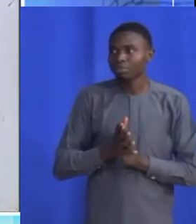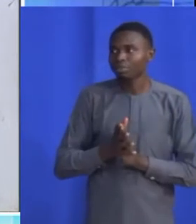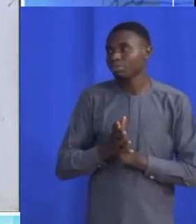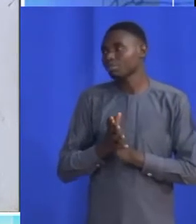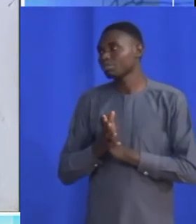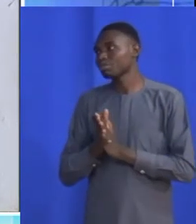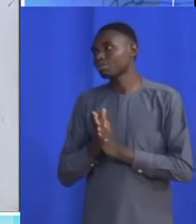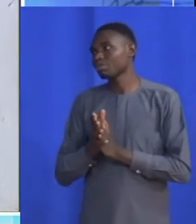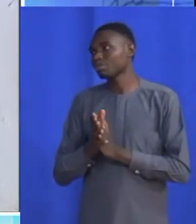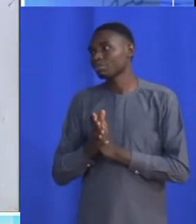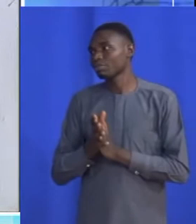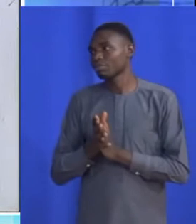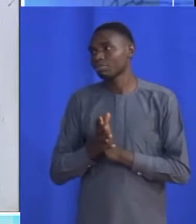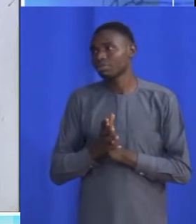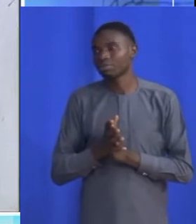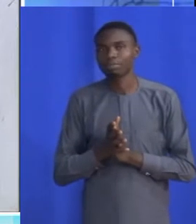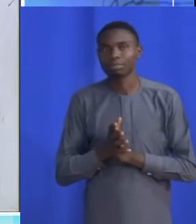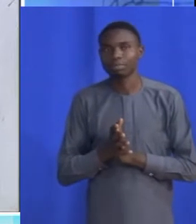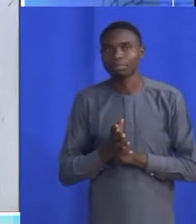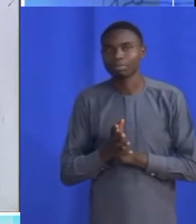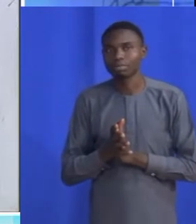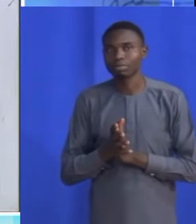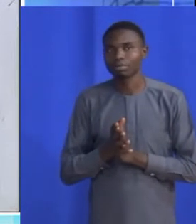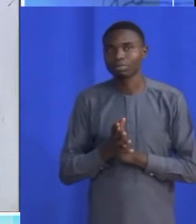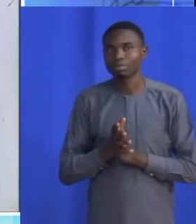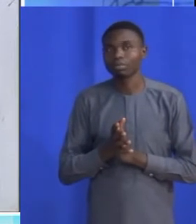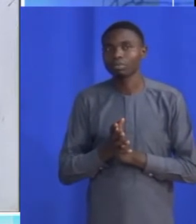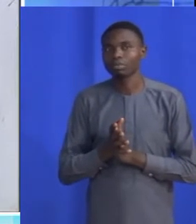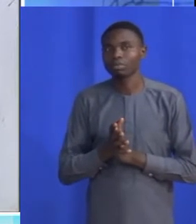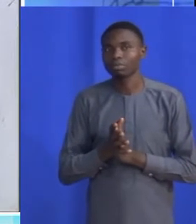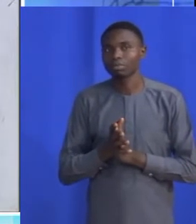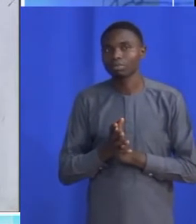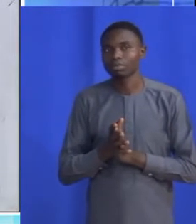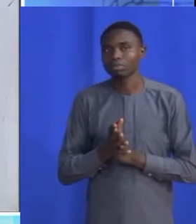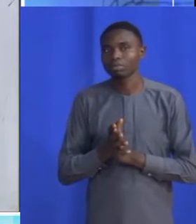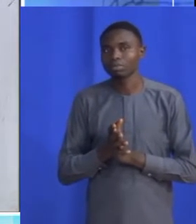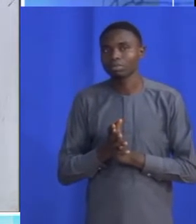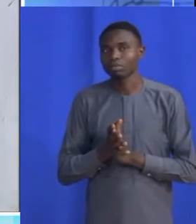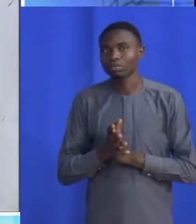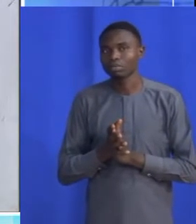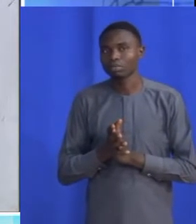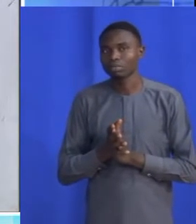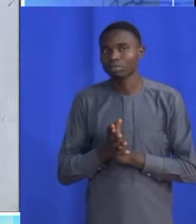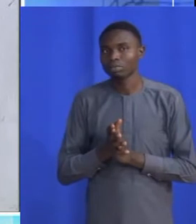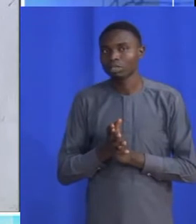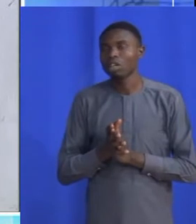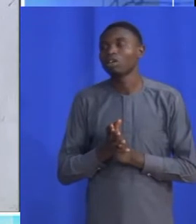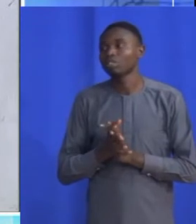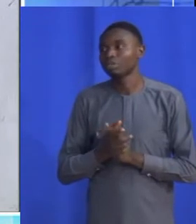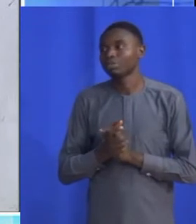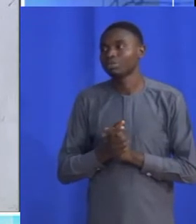You can't treat him anyhow. You can't molest him because there's a law protecting their interests. So rule of law arrogates